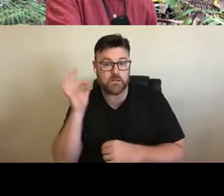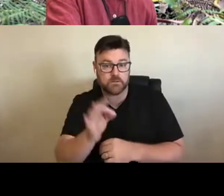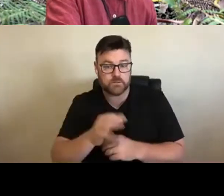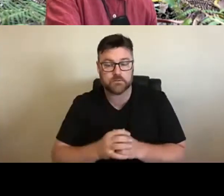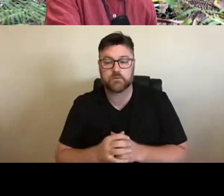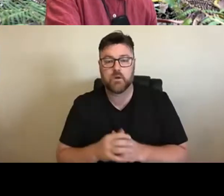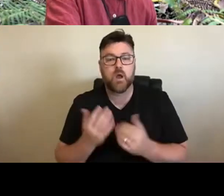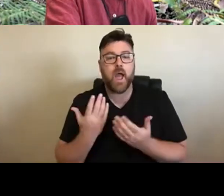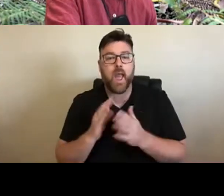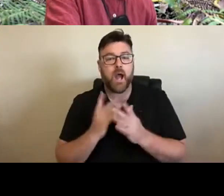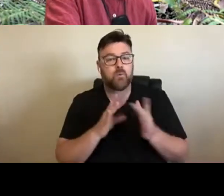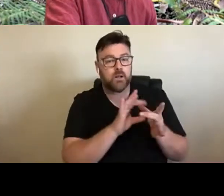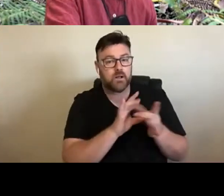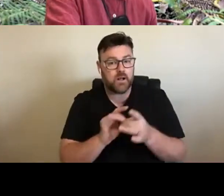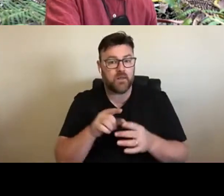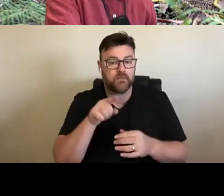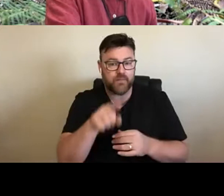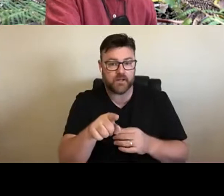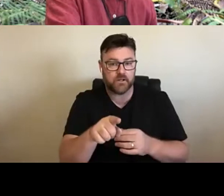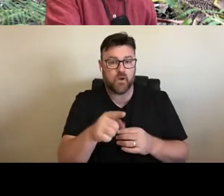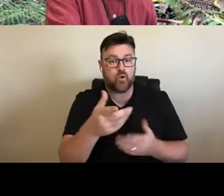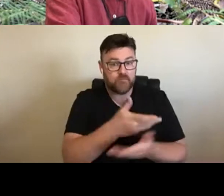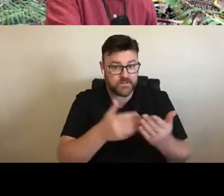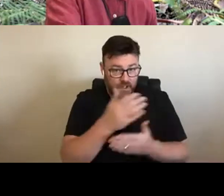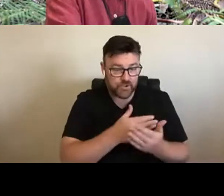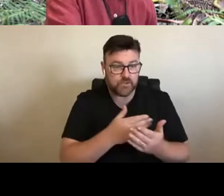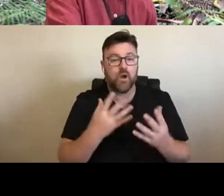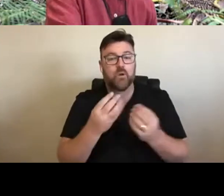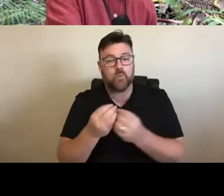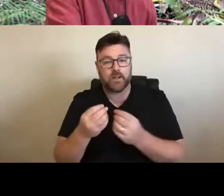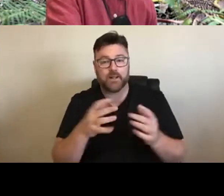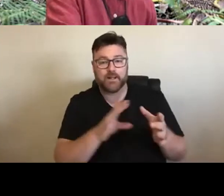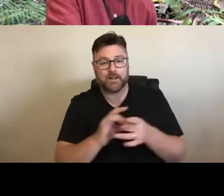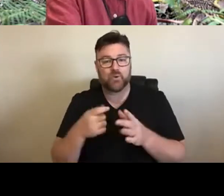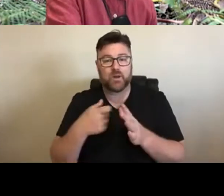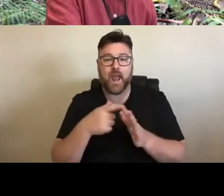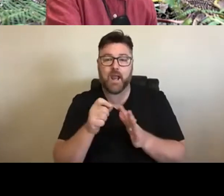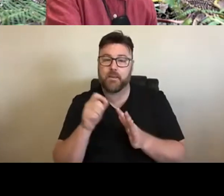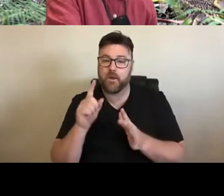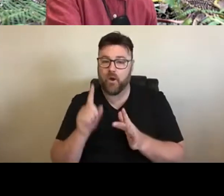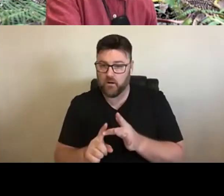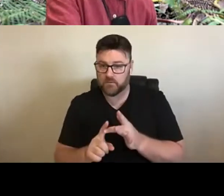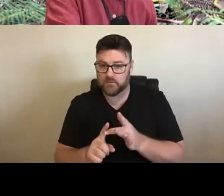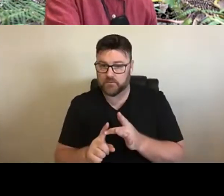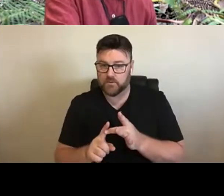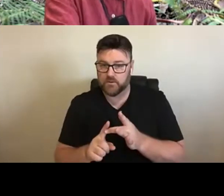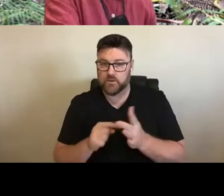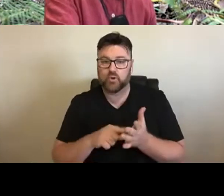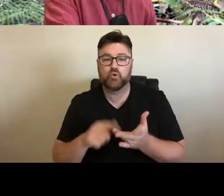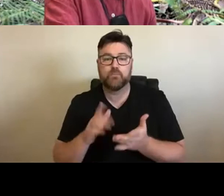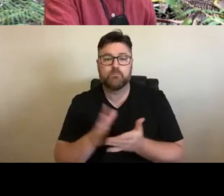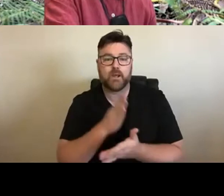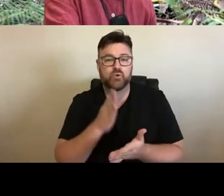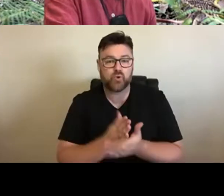today's conversation with KPIs to ensure ongoing funding? So to me, that's really a question of how does slow practice meet